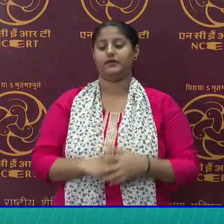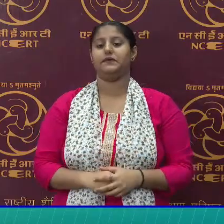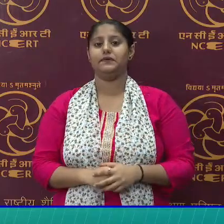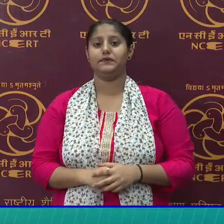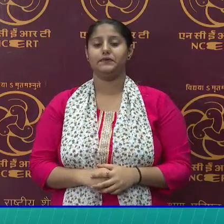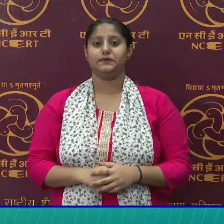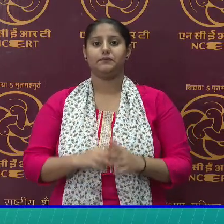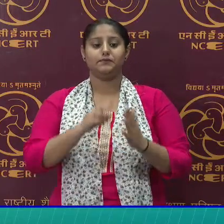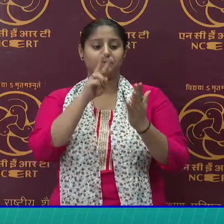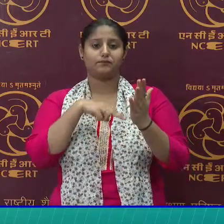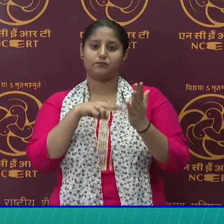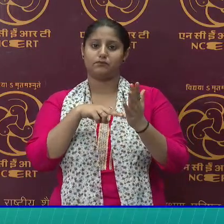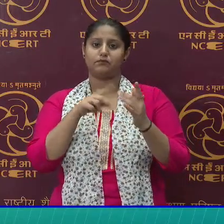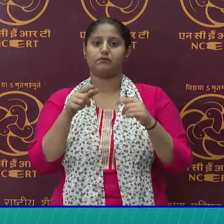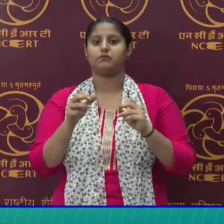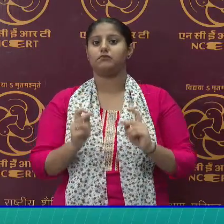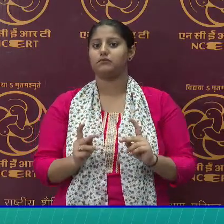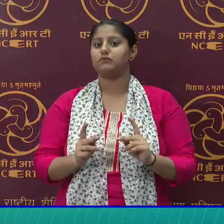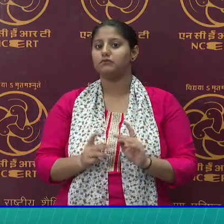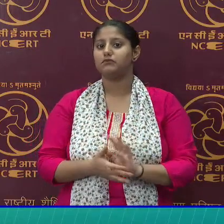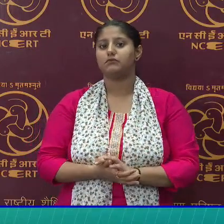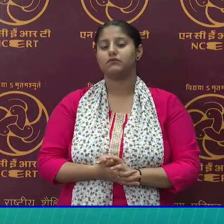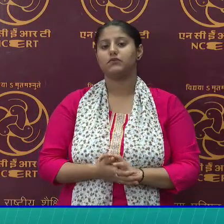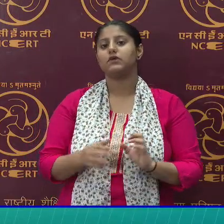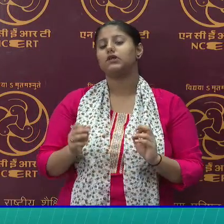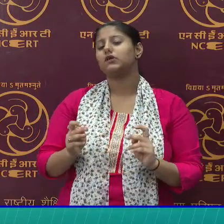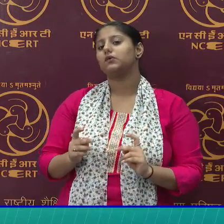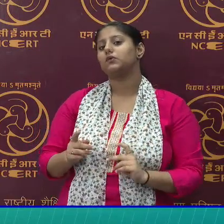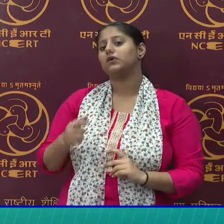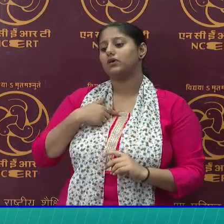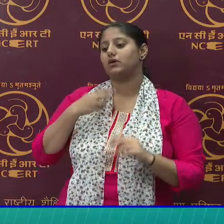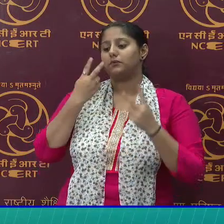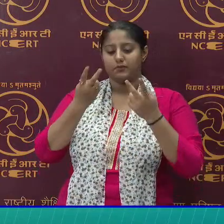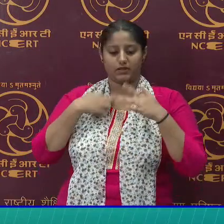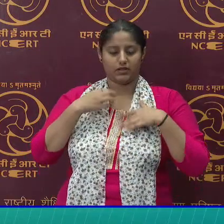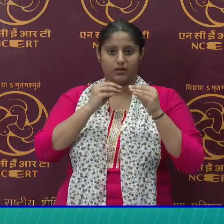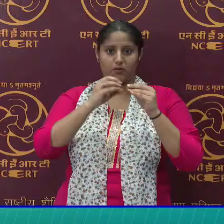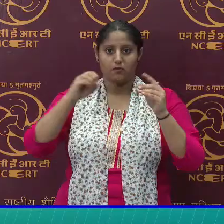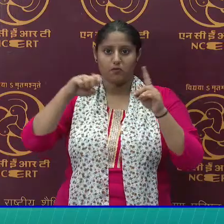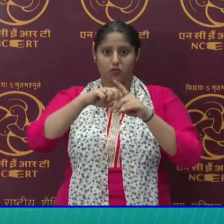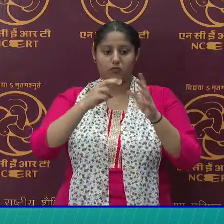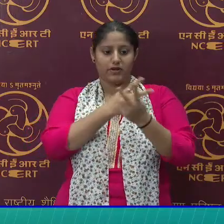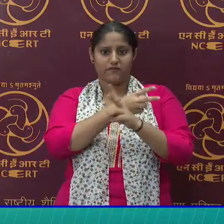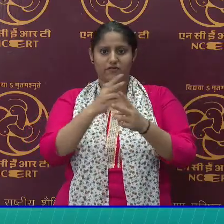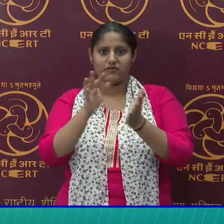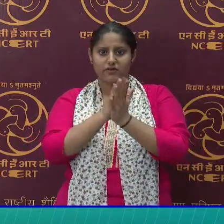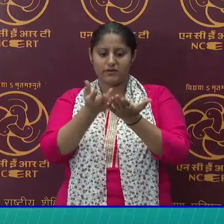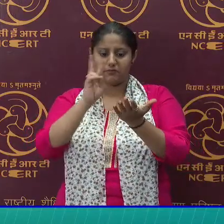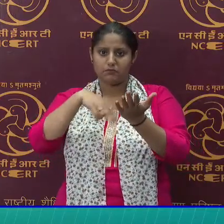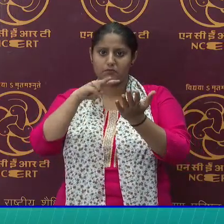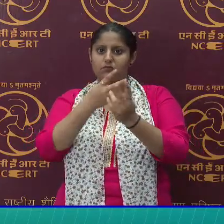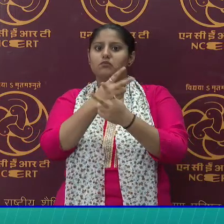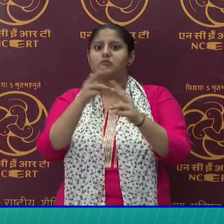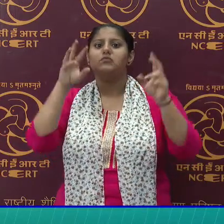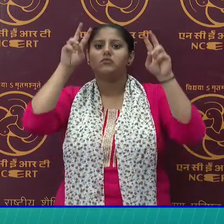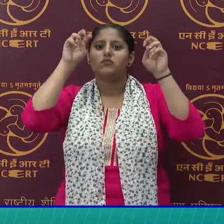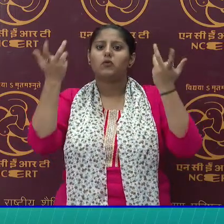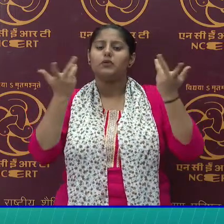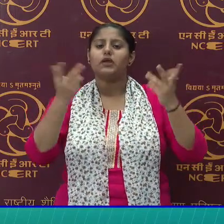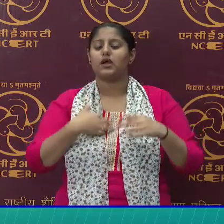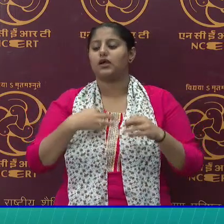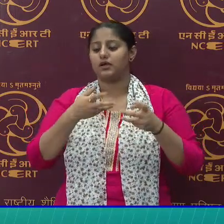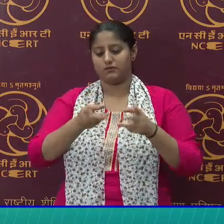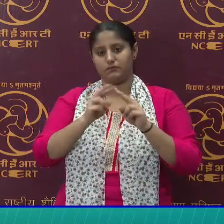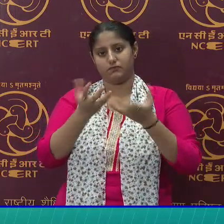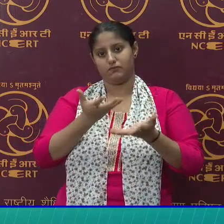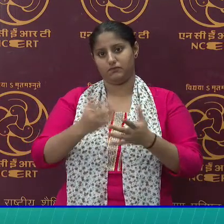Right. So ma'am, let us have a look at the different sections of the book, what the book constitutes, and yes, then maybe we can